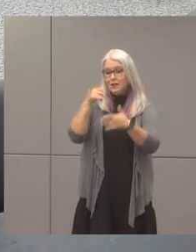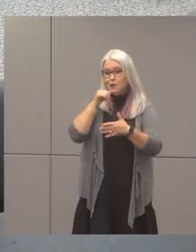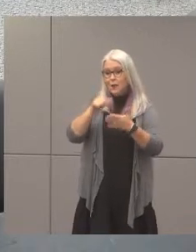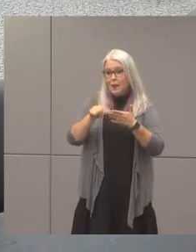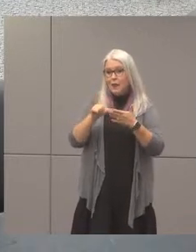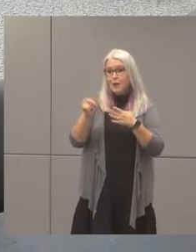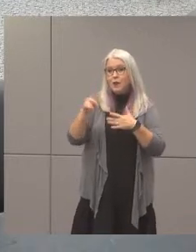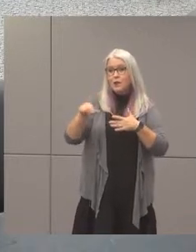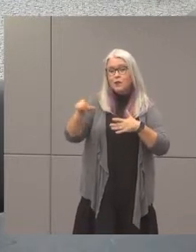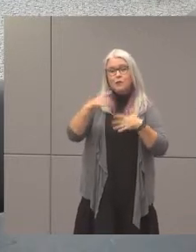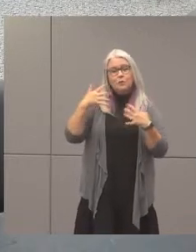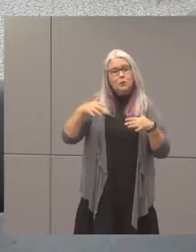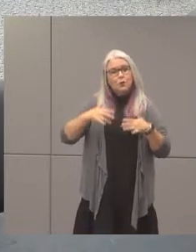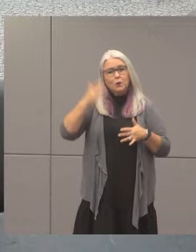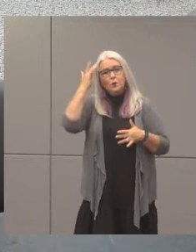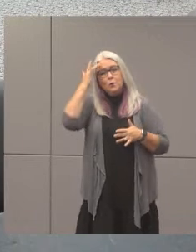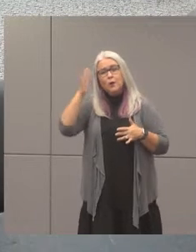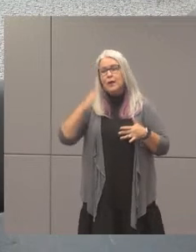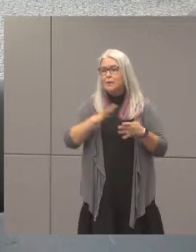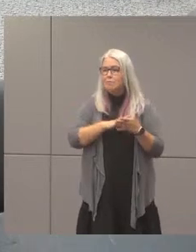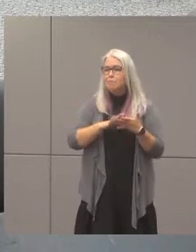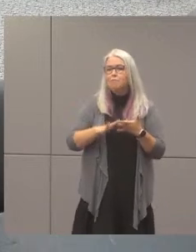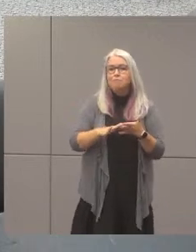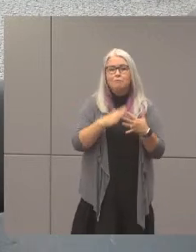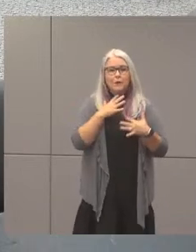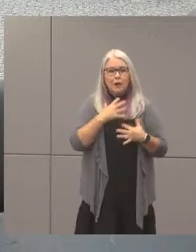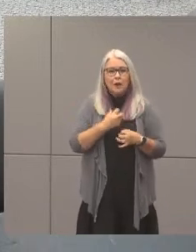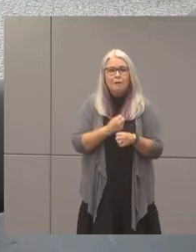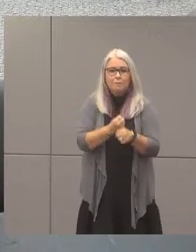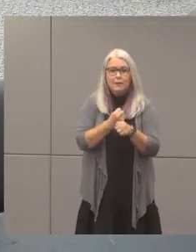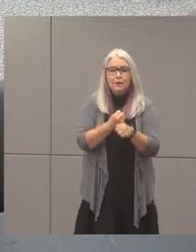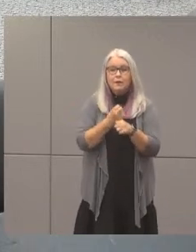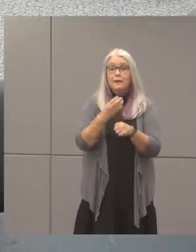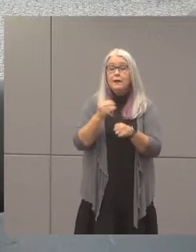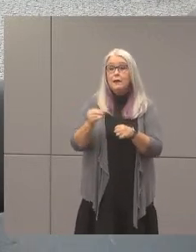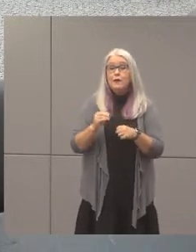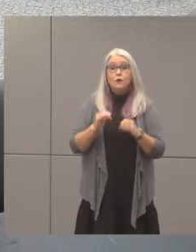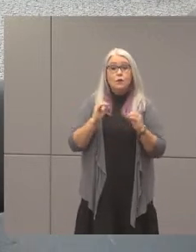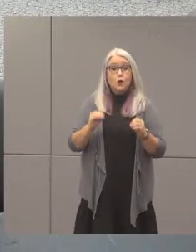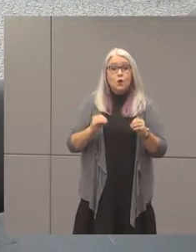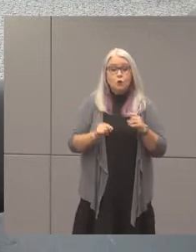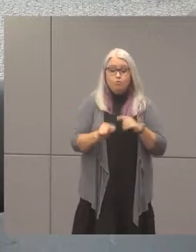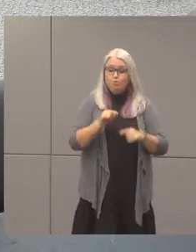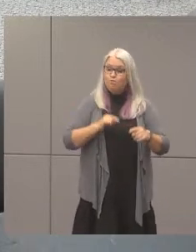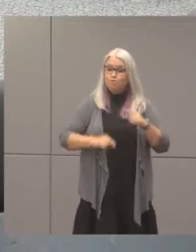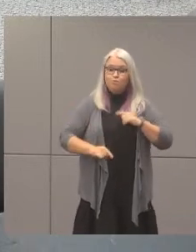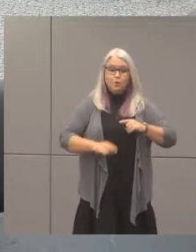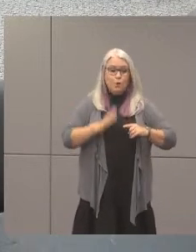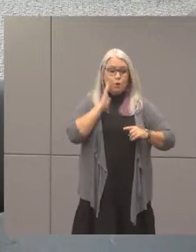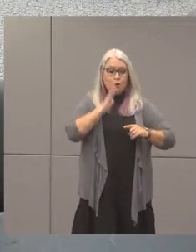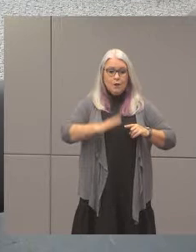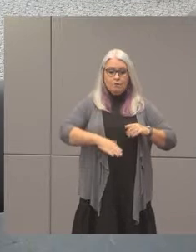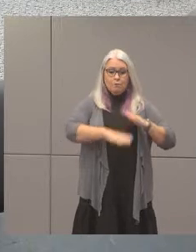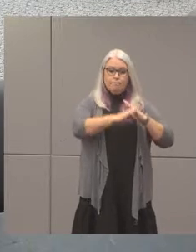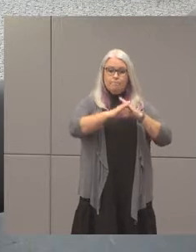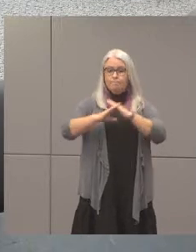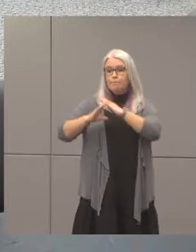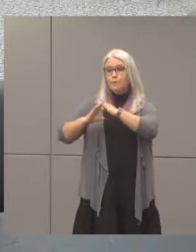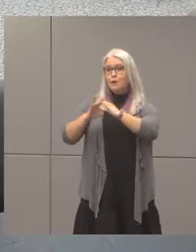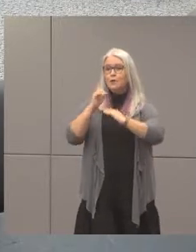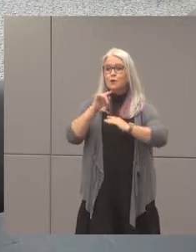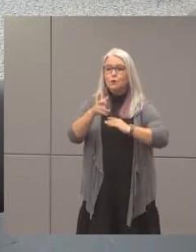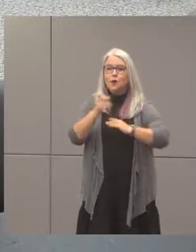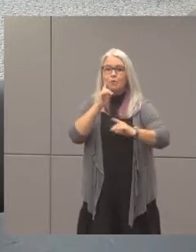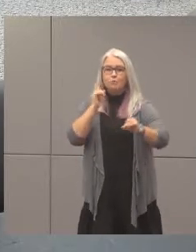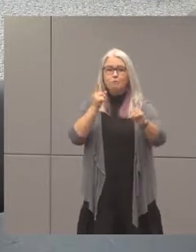Kiara is bright and kind, confident, and that no setback will get in her way of achieving her